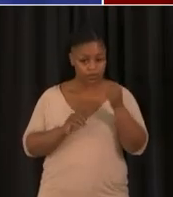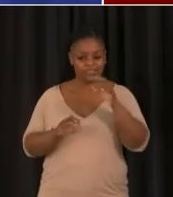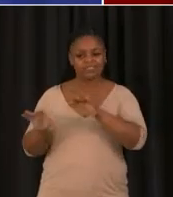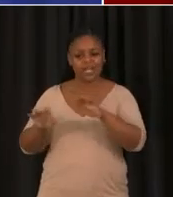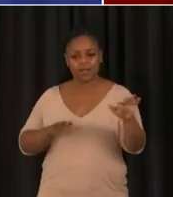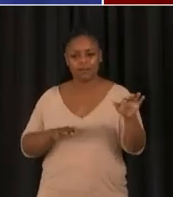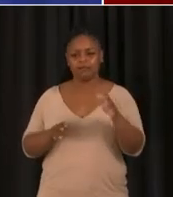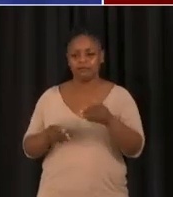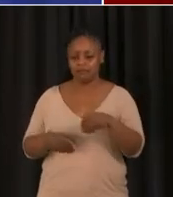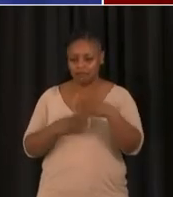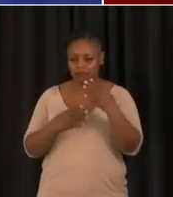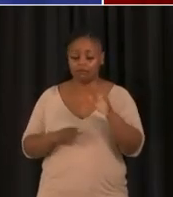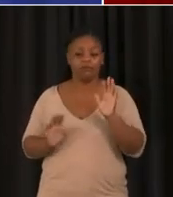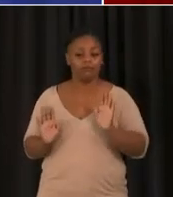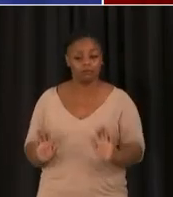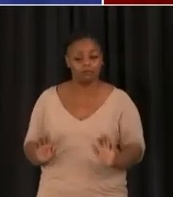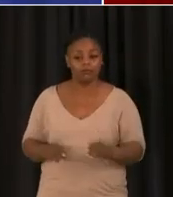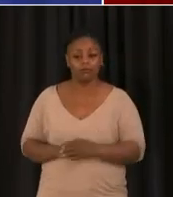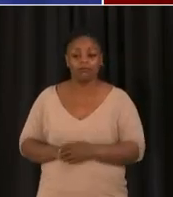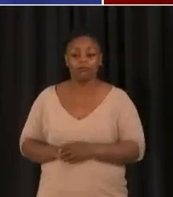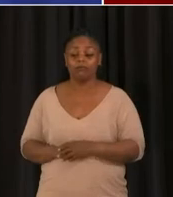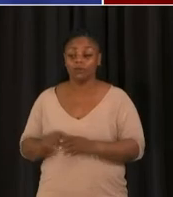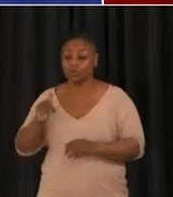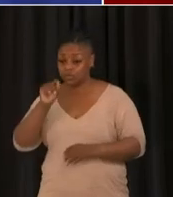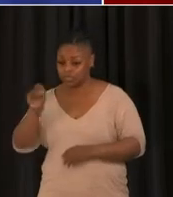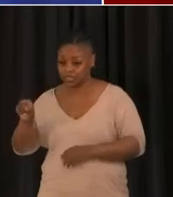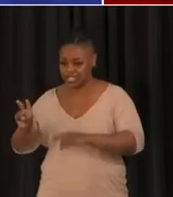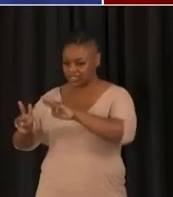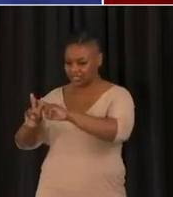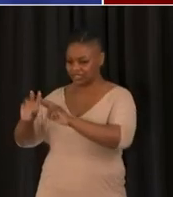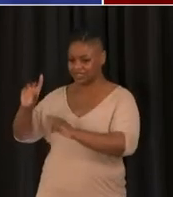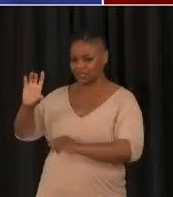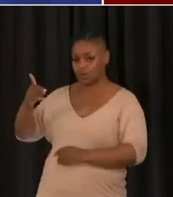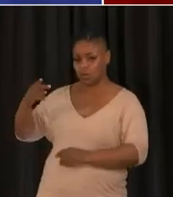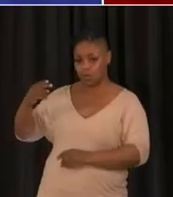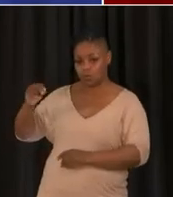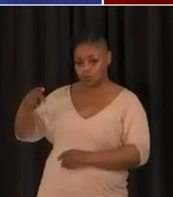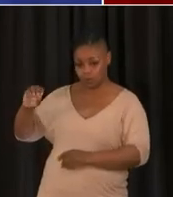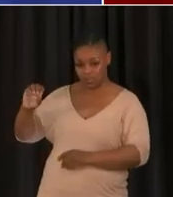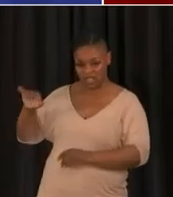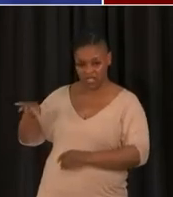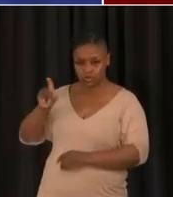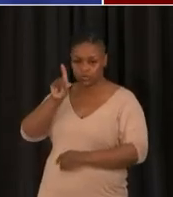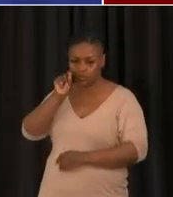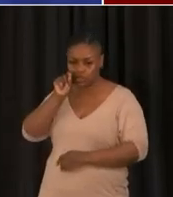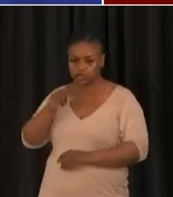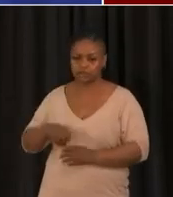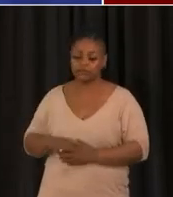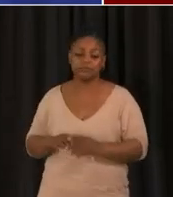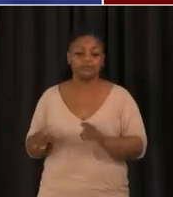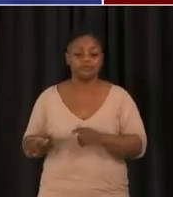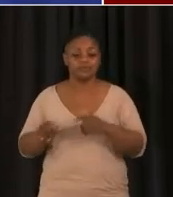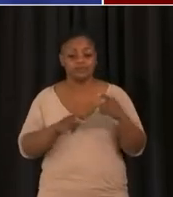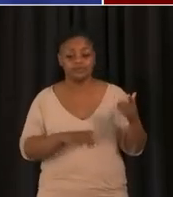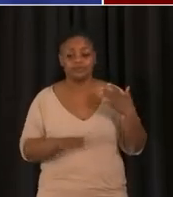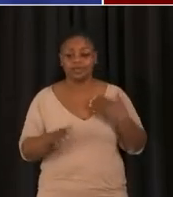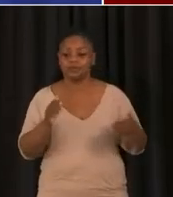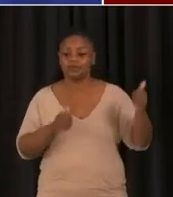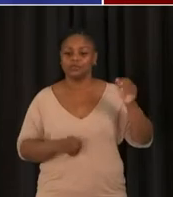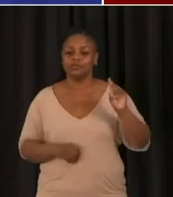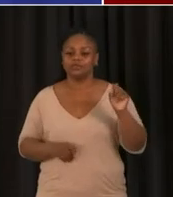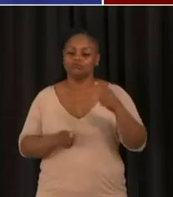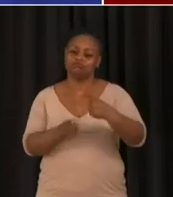questions about this topic or any of the topics that we talk about today, press 0 if you're listening on the phone line, and if